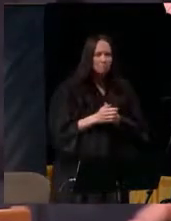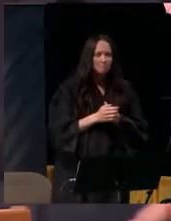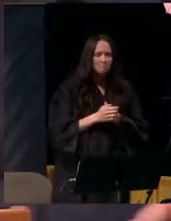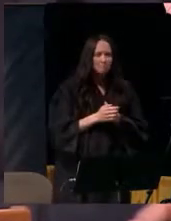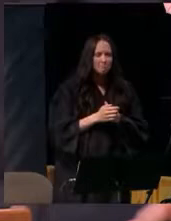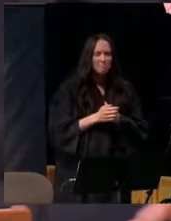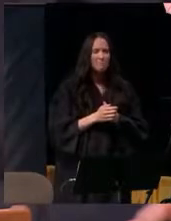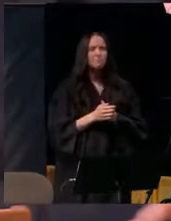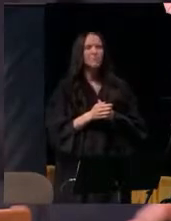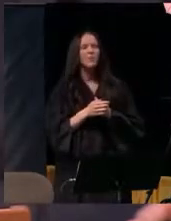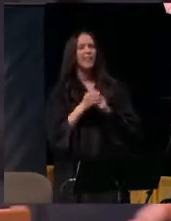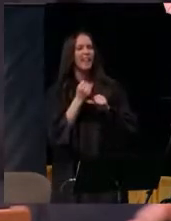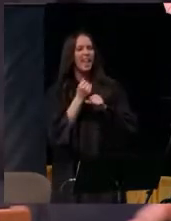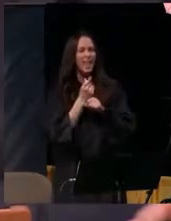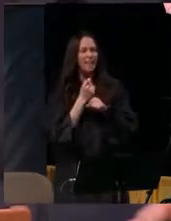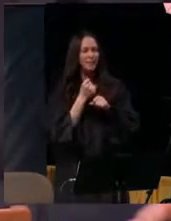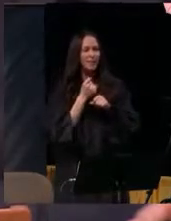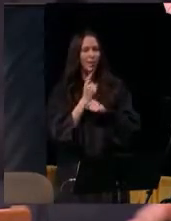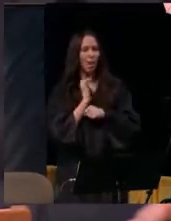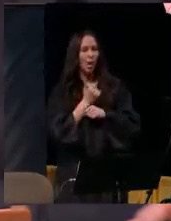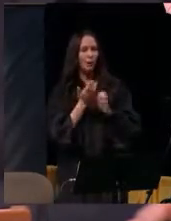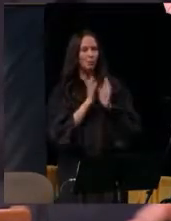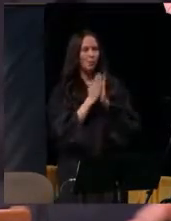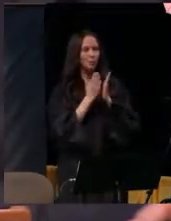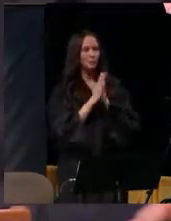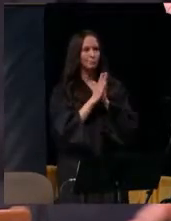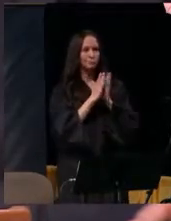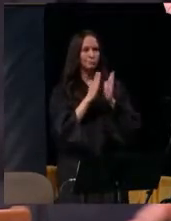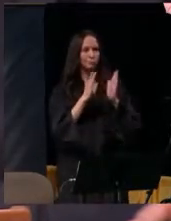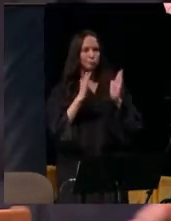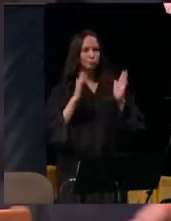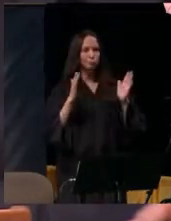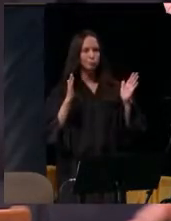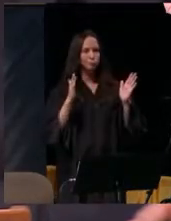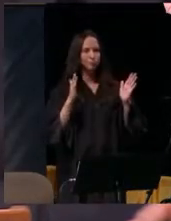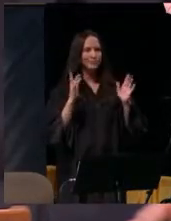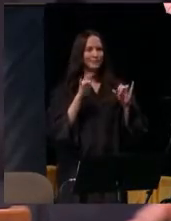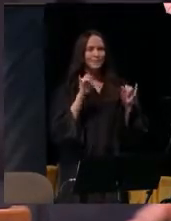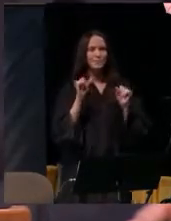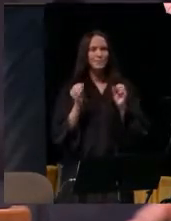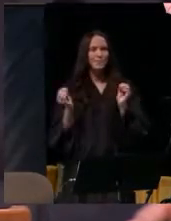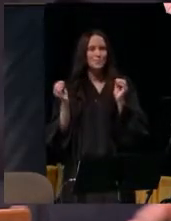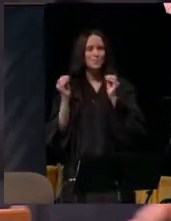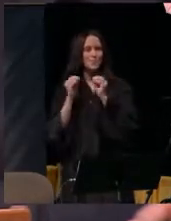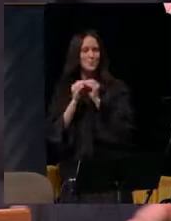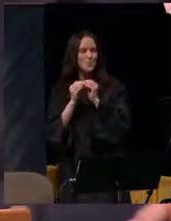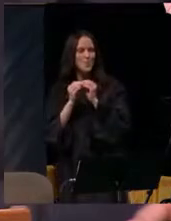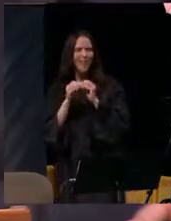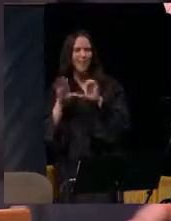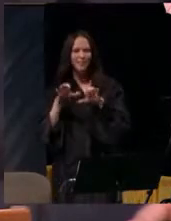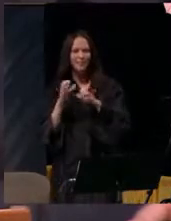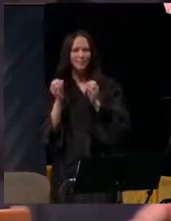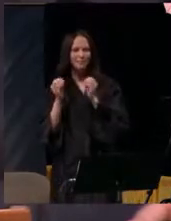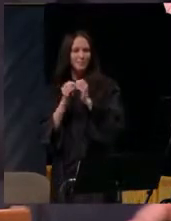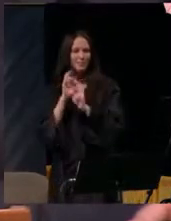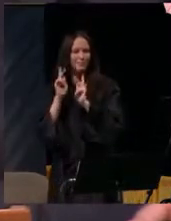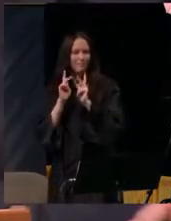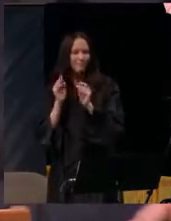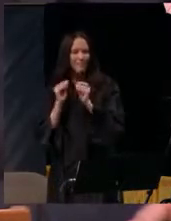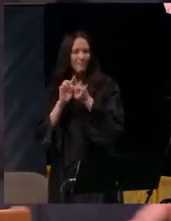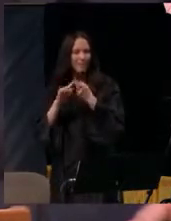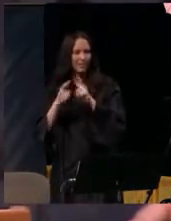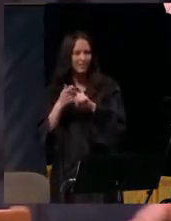year that our small collection expands, book by book, story by story. Every step we took in a new